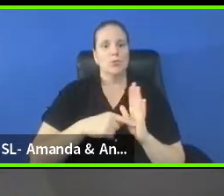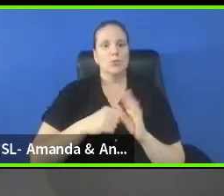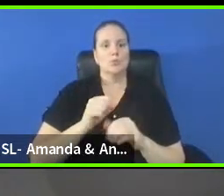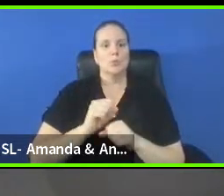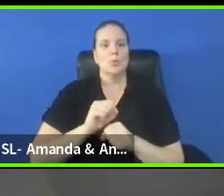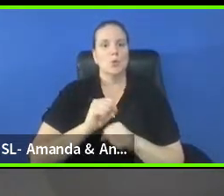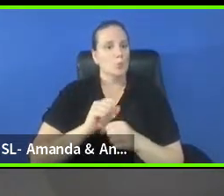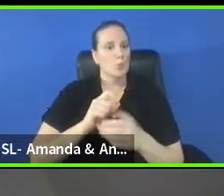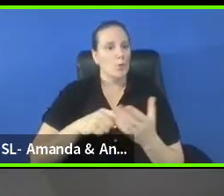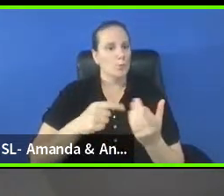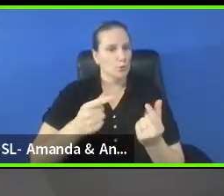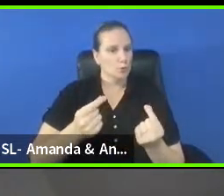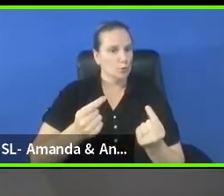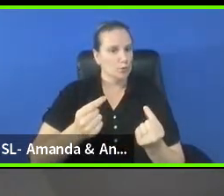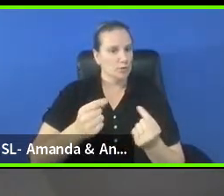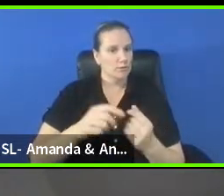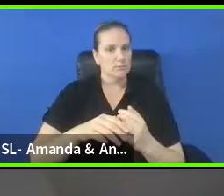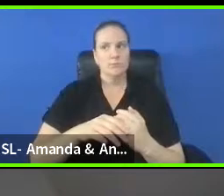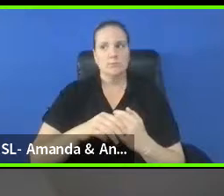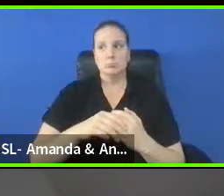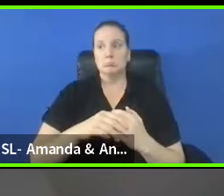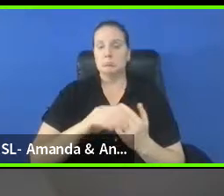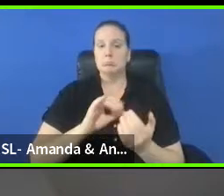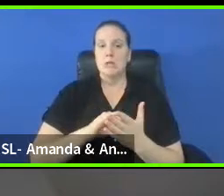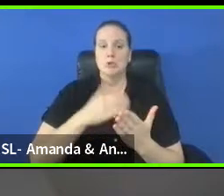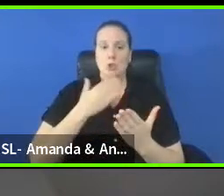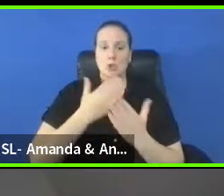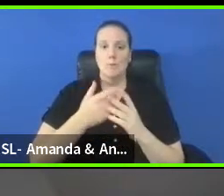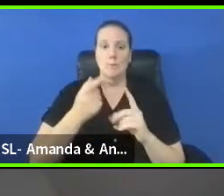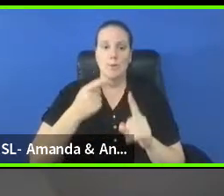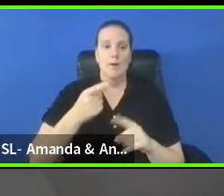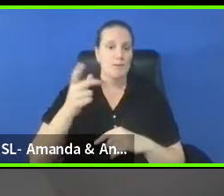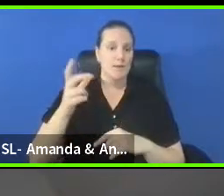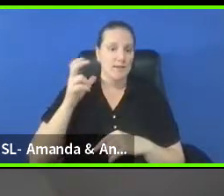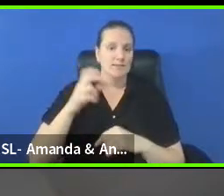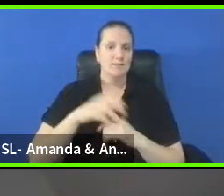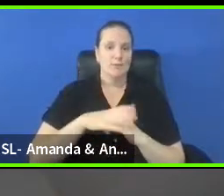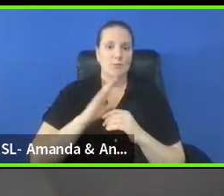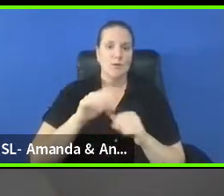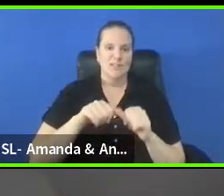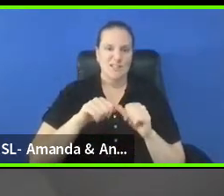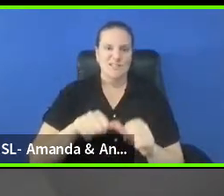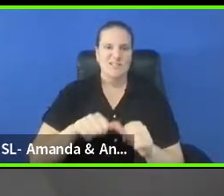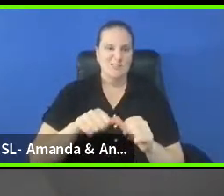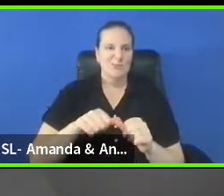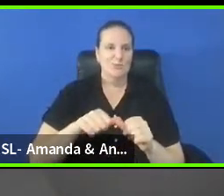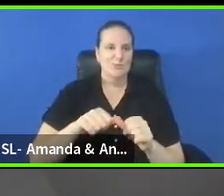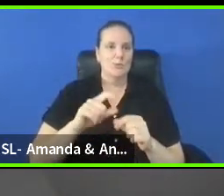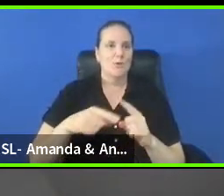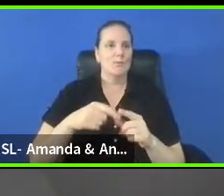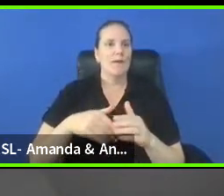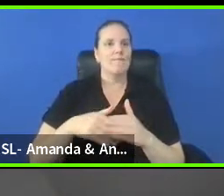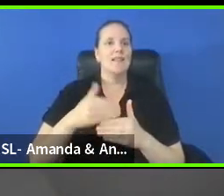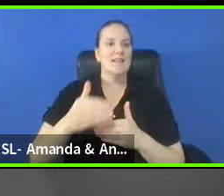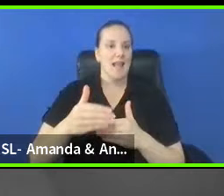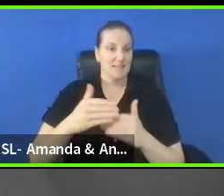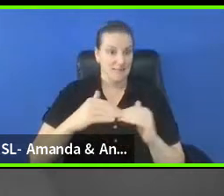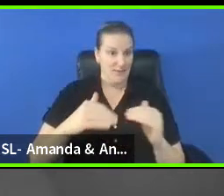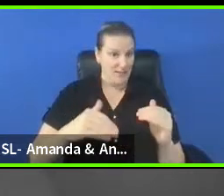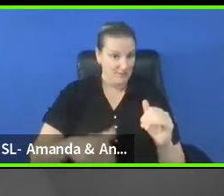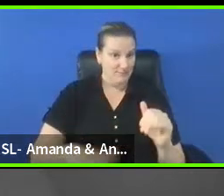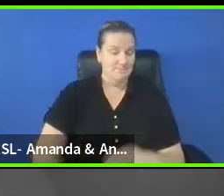we're doing. So it's a good point, and we are listening, and we will continue as we move into this next phase.